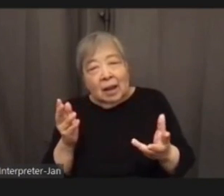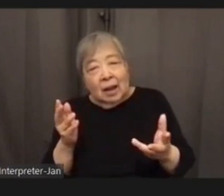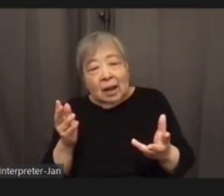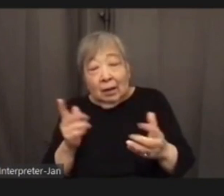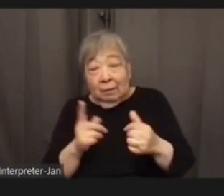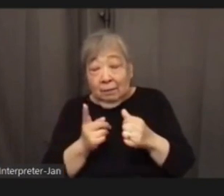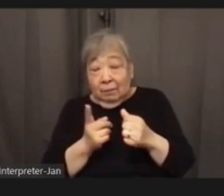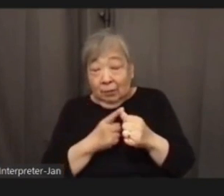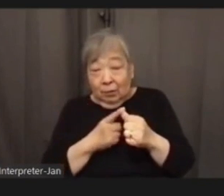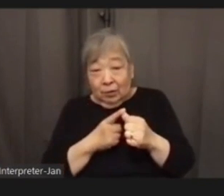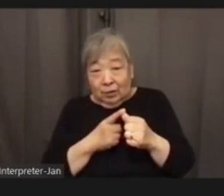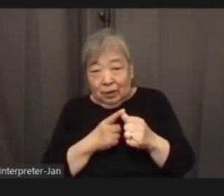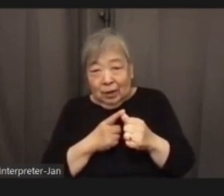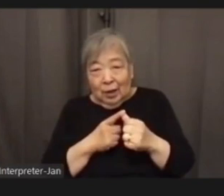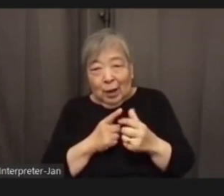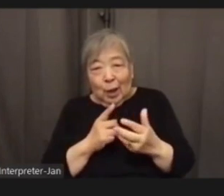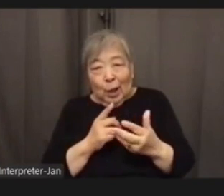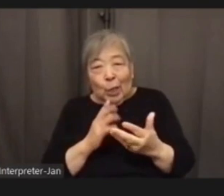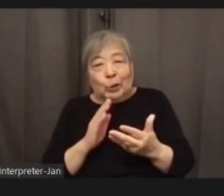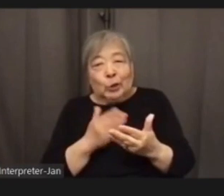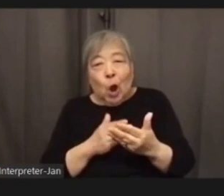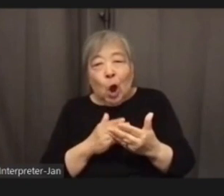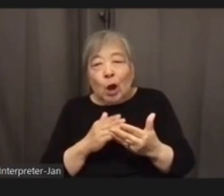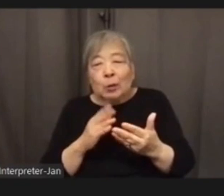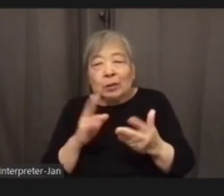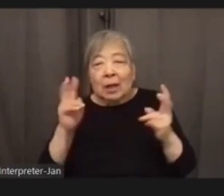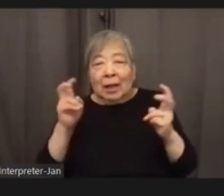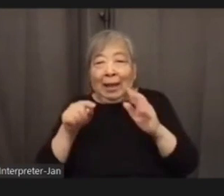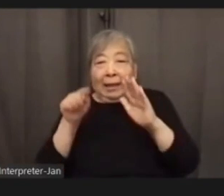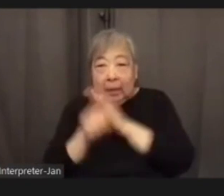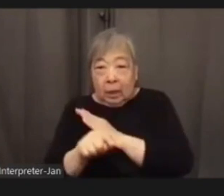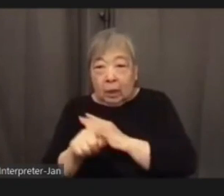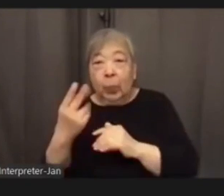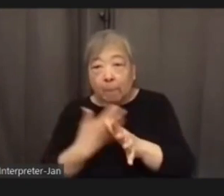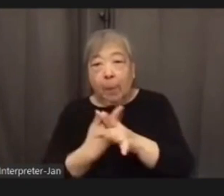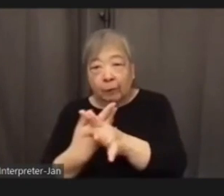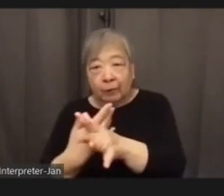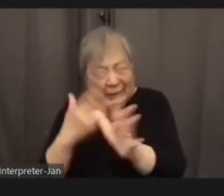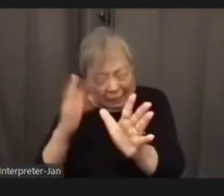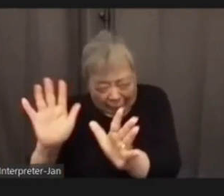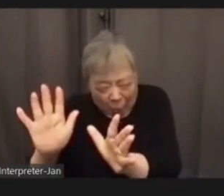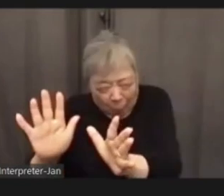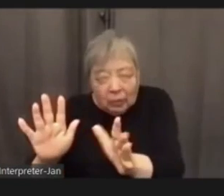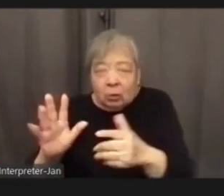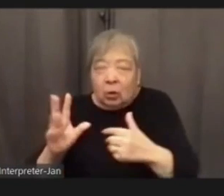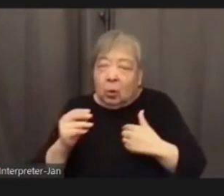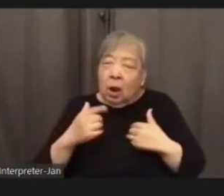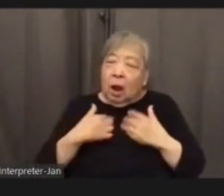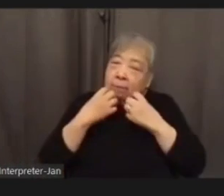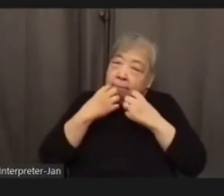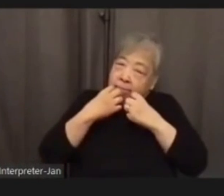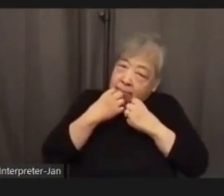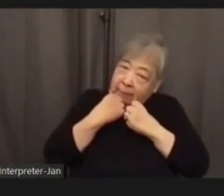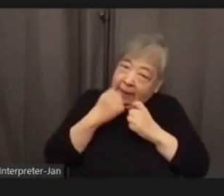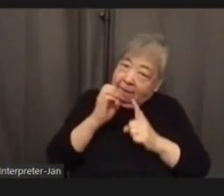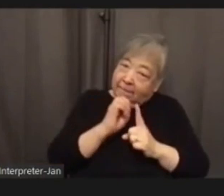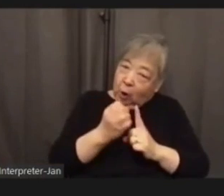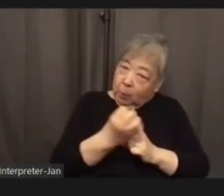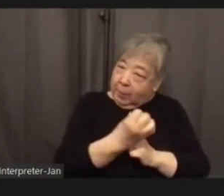First it was the song was Kill the Butterfly, but then I said, no, no, maybe that's not that. I'm an environmentalist, I can't say